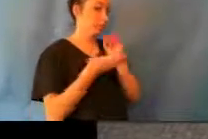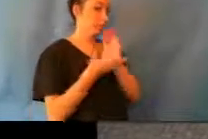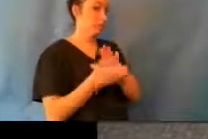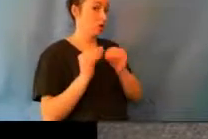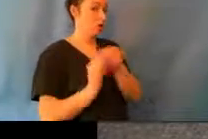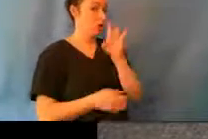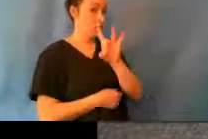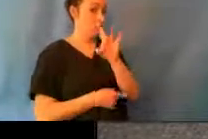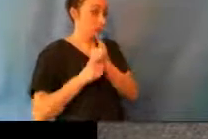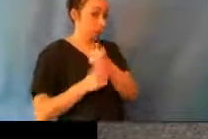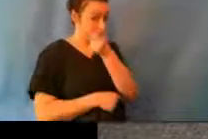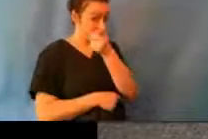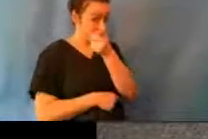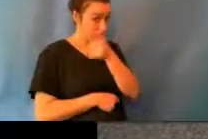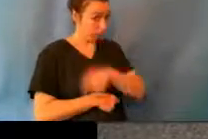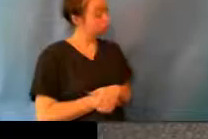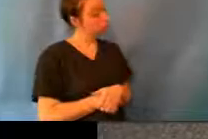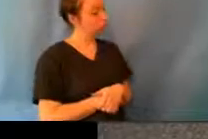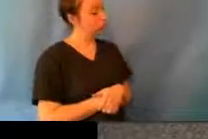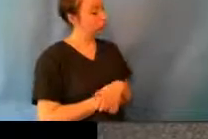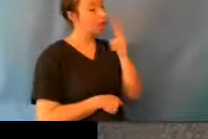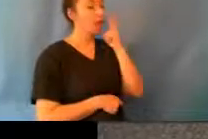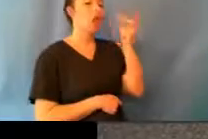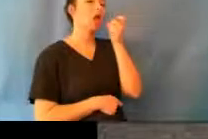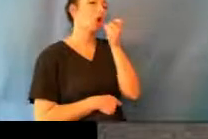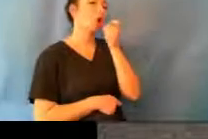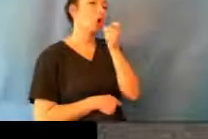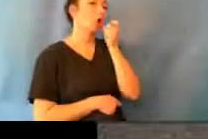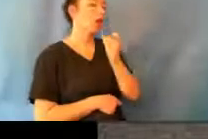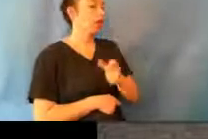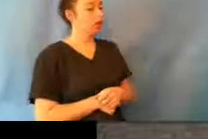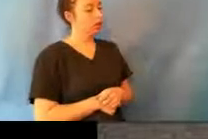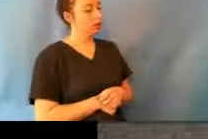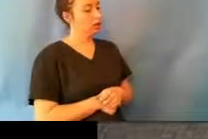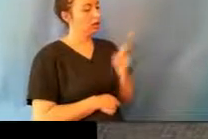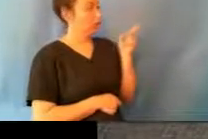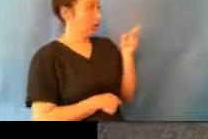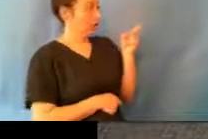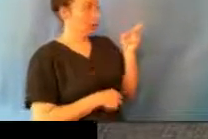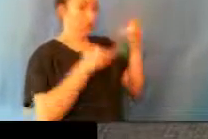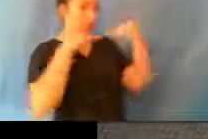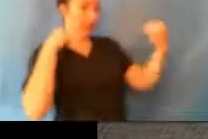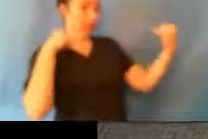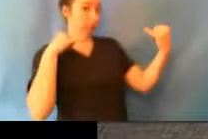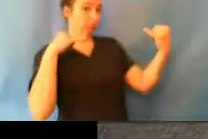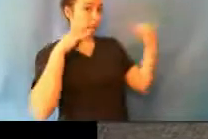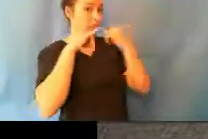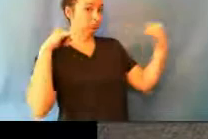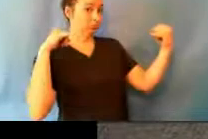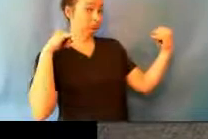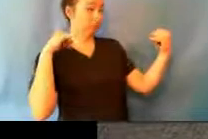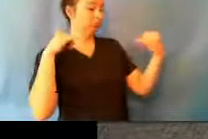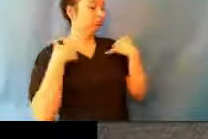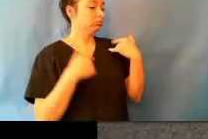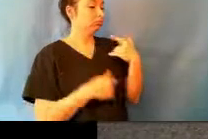8 written on the line. Now let's look at the little girl. The line is drawn to how tall she is, where she